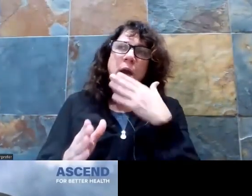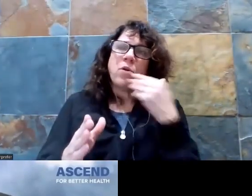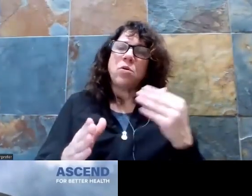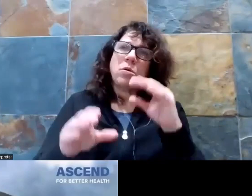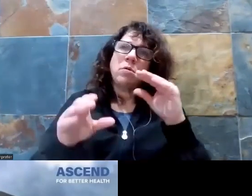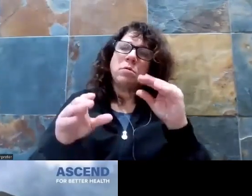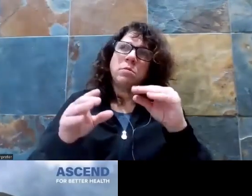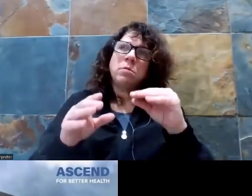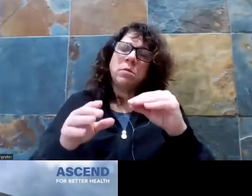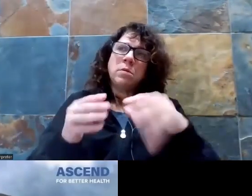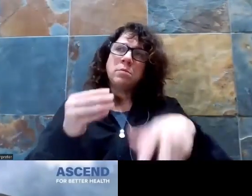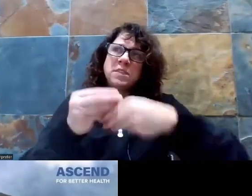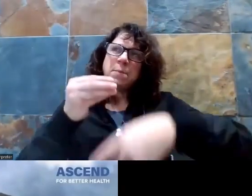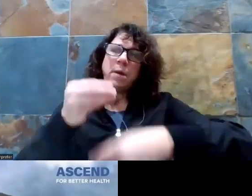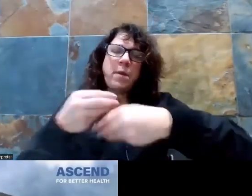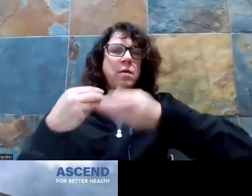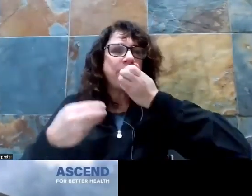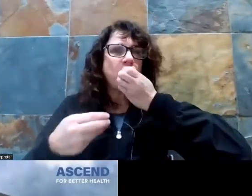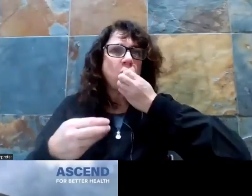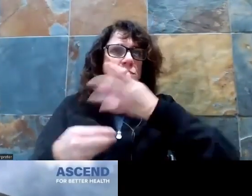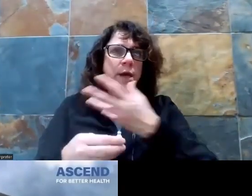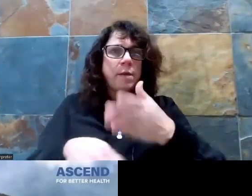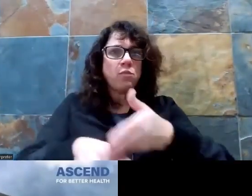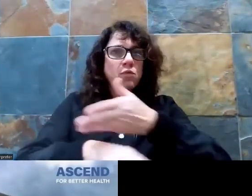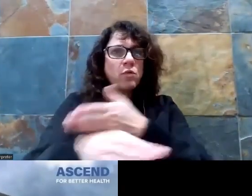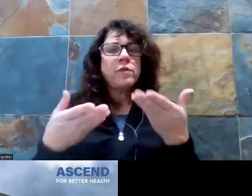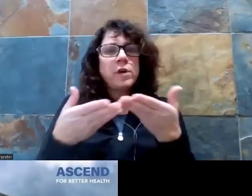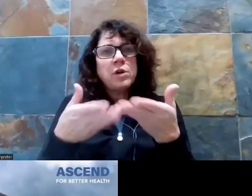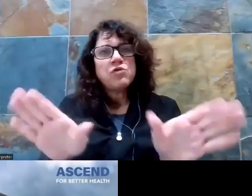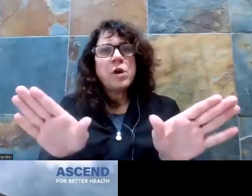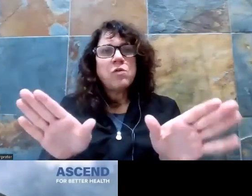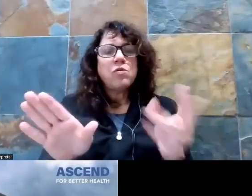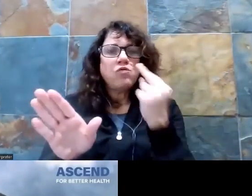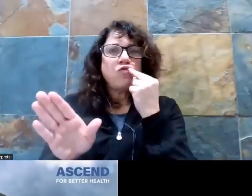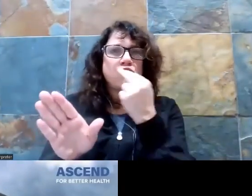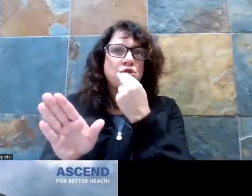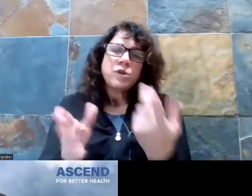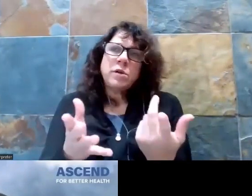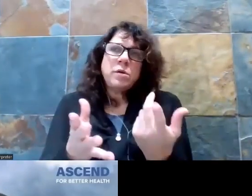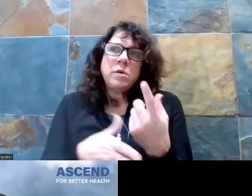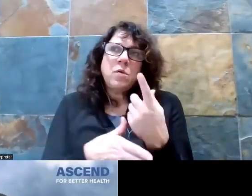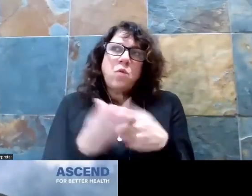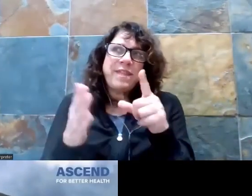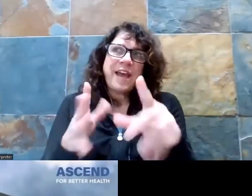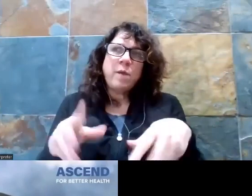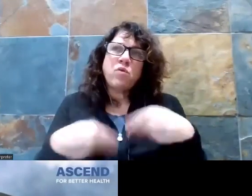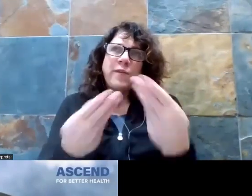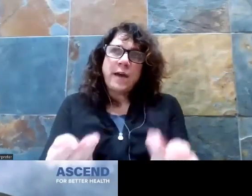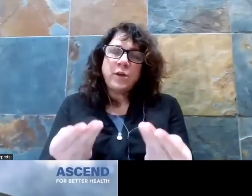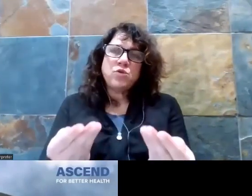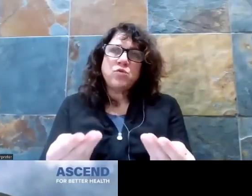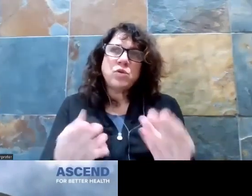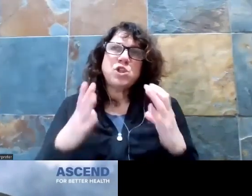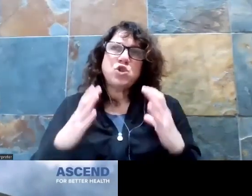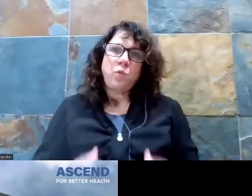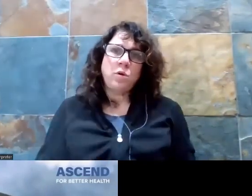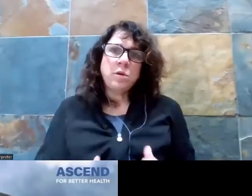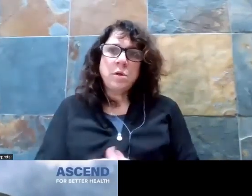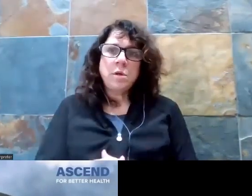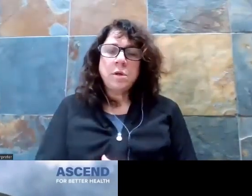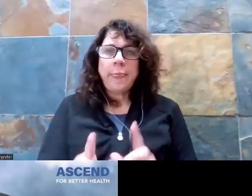foods and to improve the overall general nutrition of whatever it is they were providing to consumers.